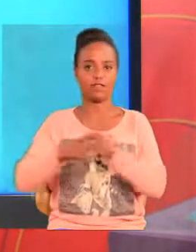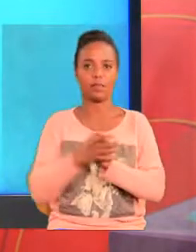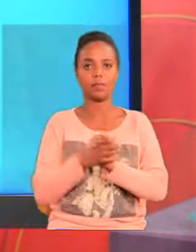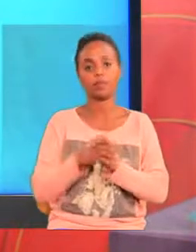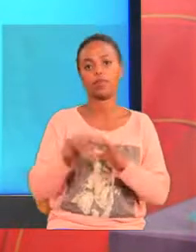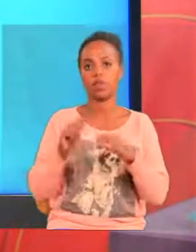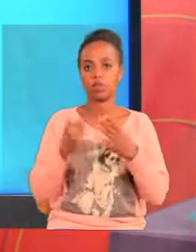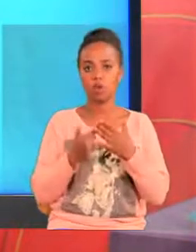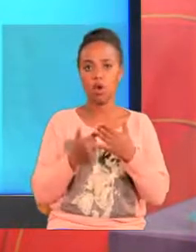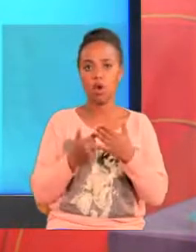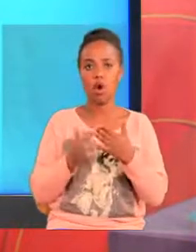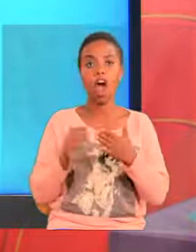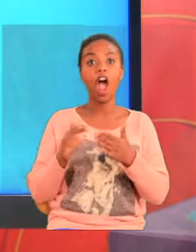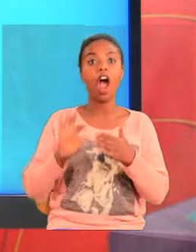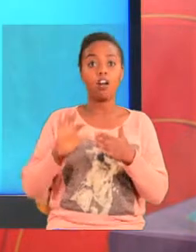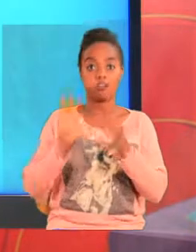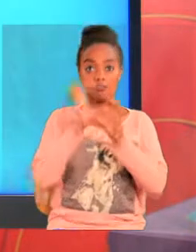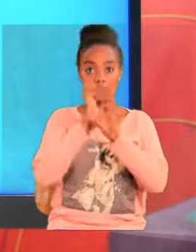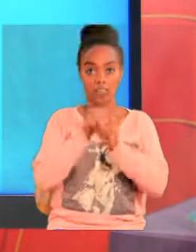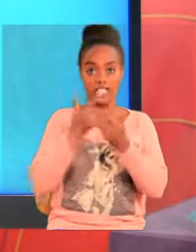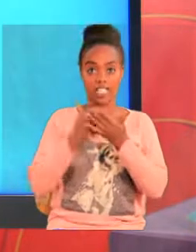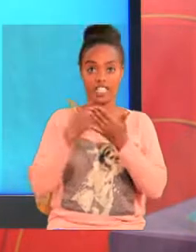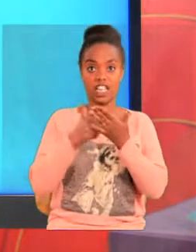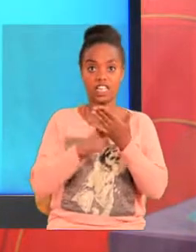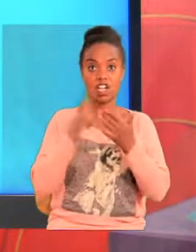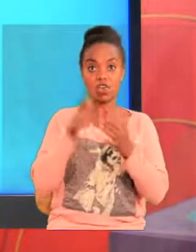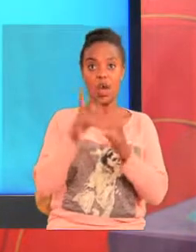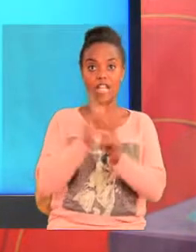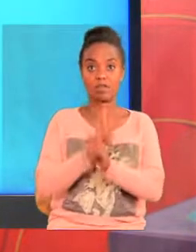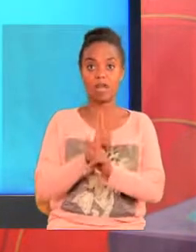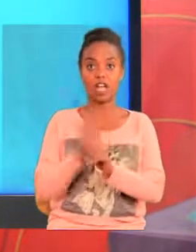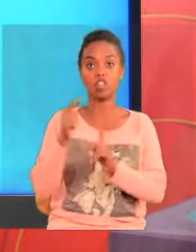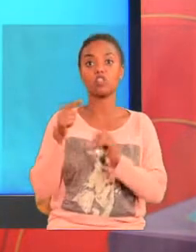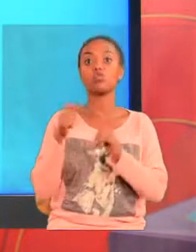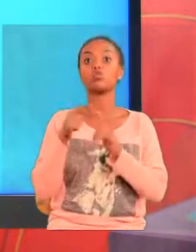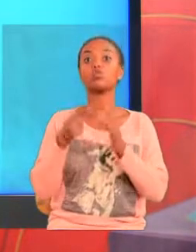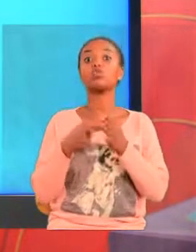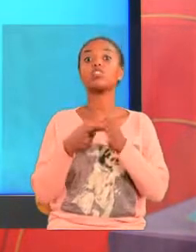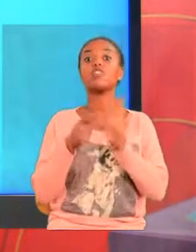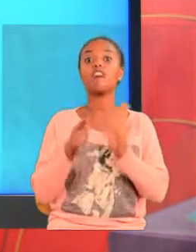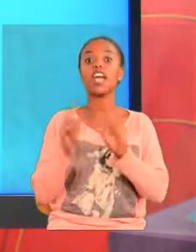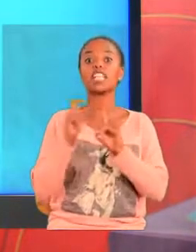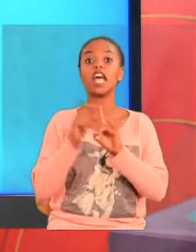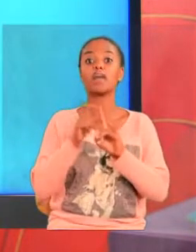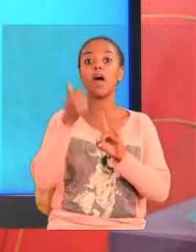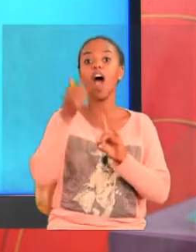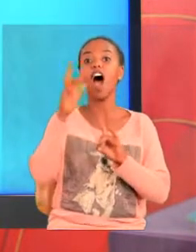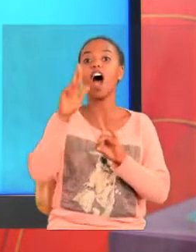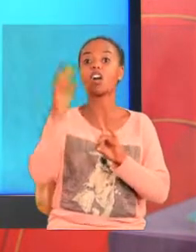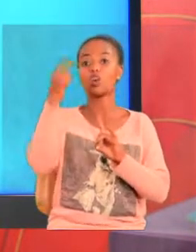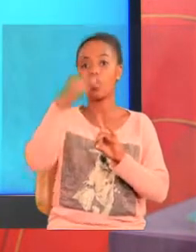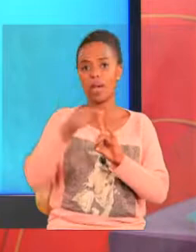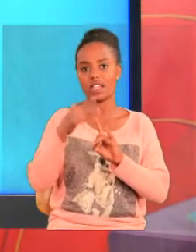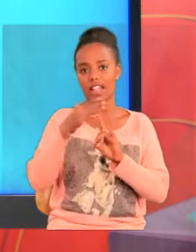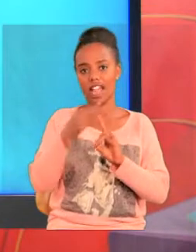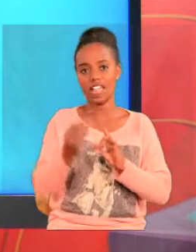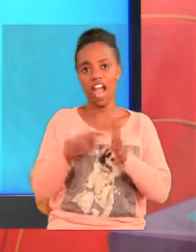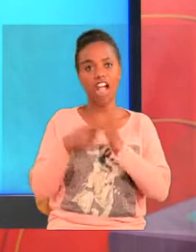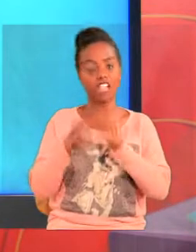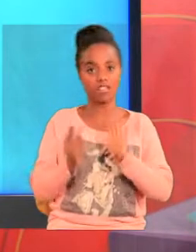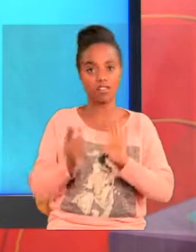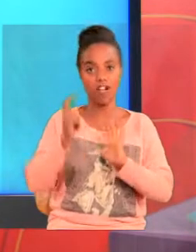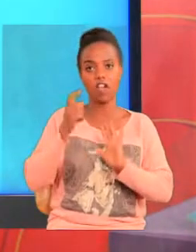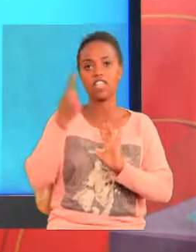So, after revising this lesson, you are expected to define the term argument and